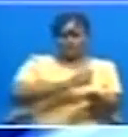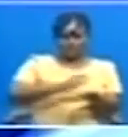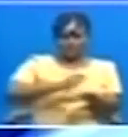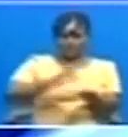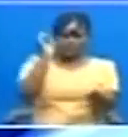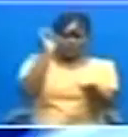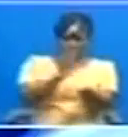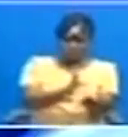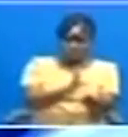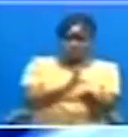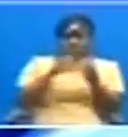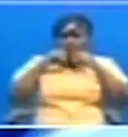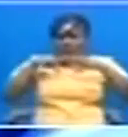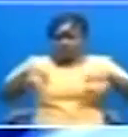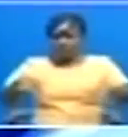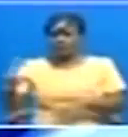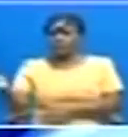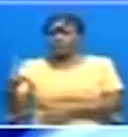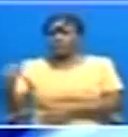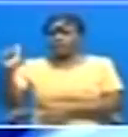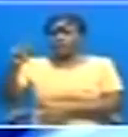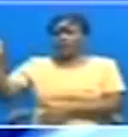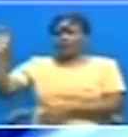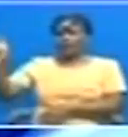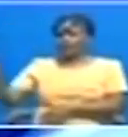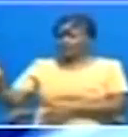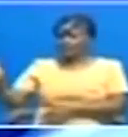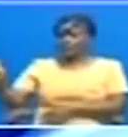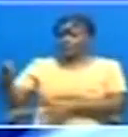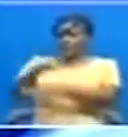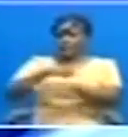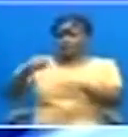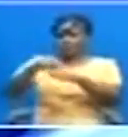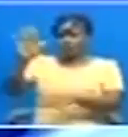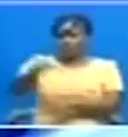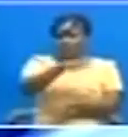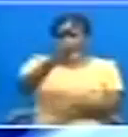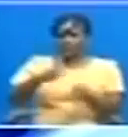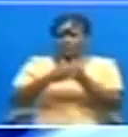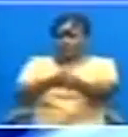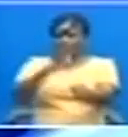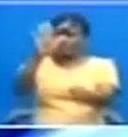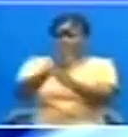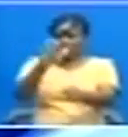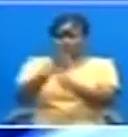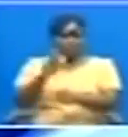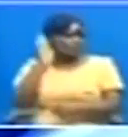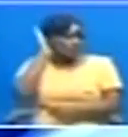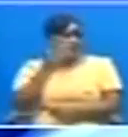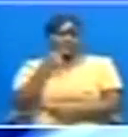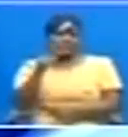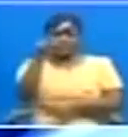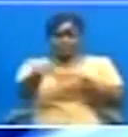for the impeachment of Devolution Cabinet Secretary Anne Waiguru. Led by National Assembly's Majority Leader Aden Duale, the Members of Parliament